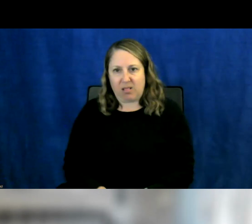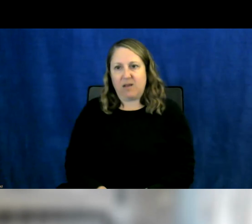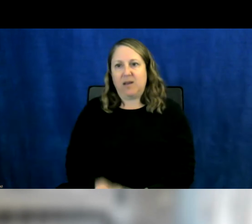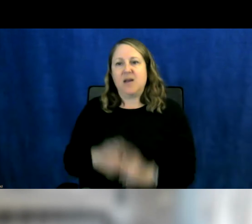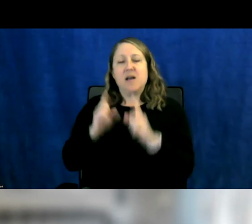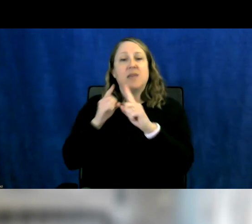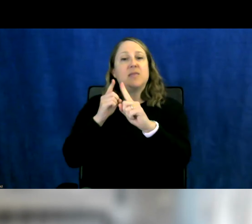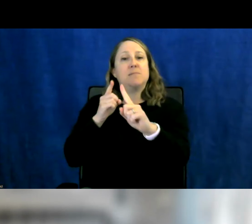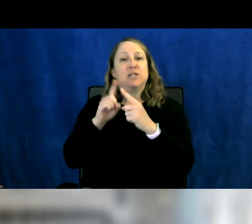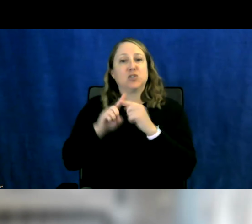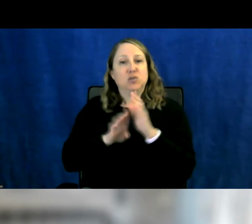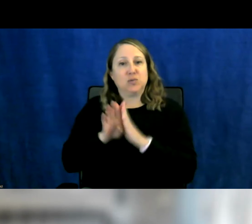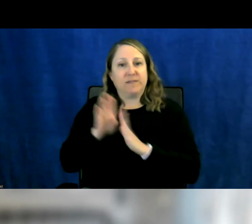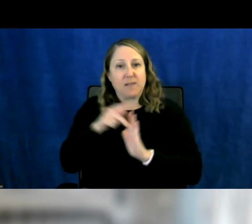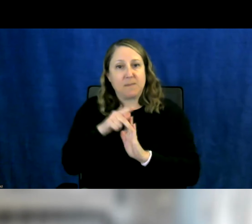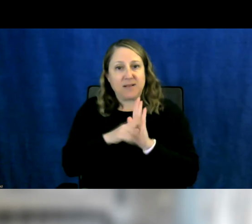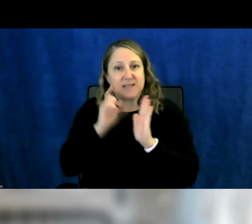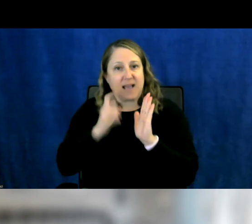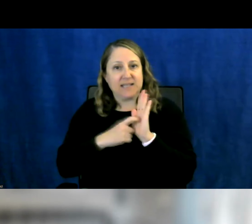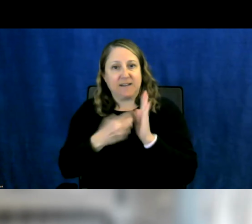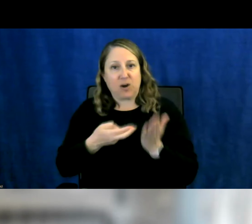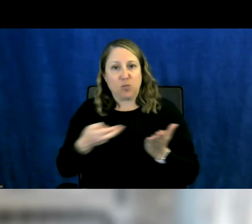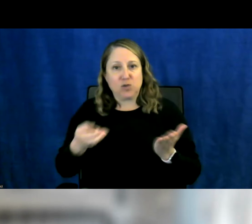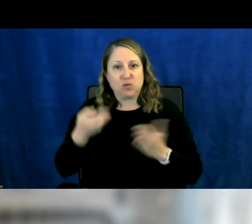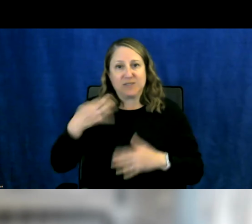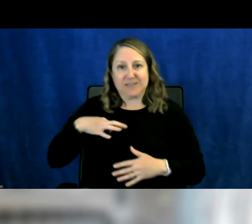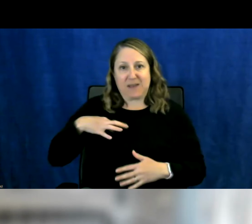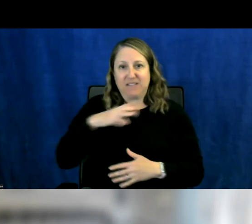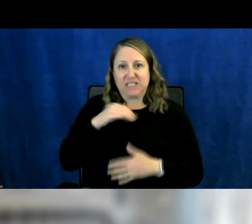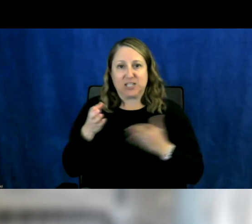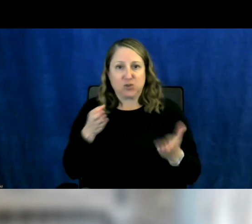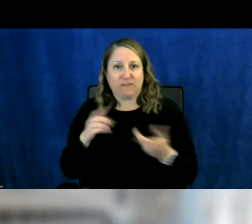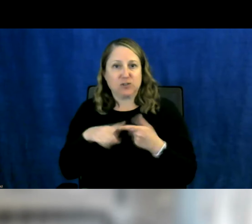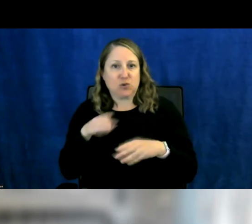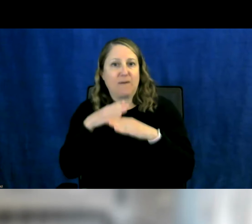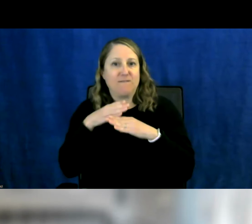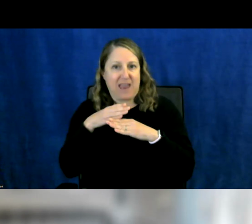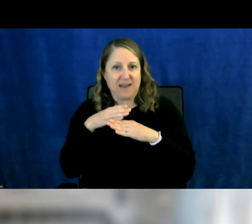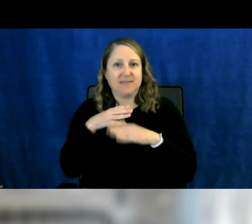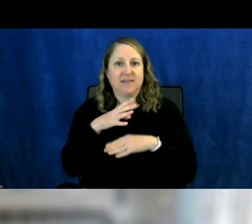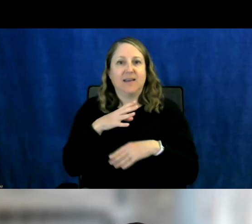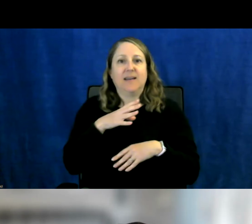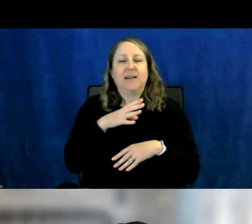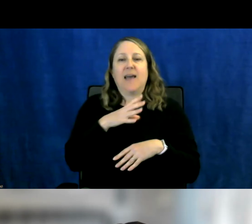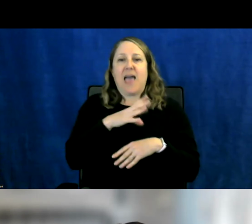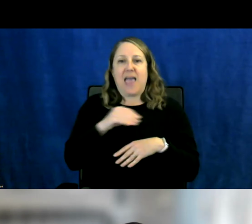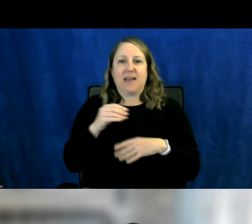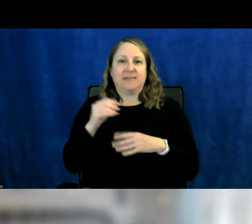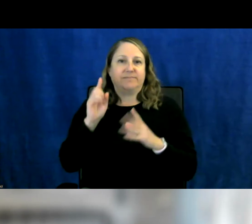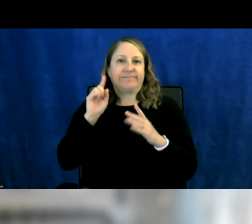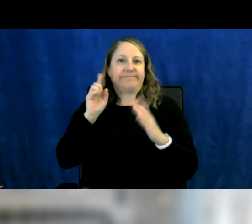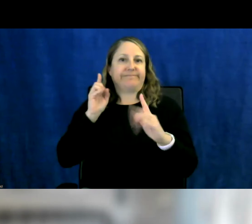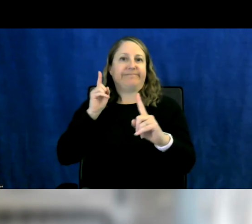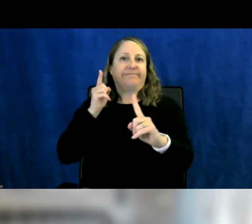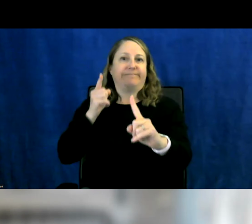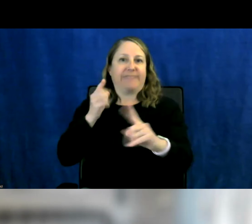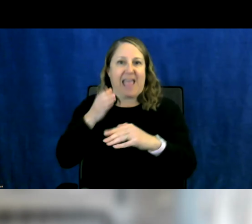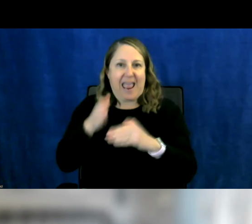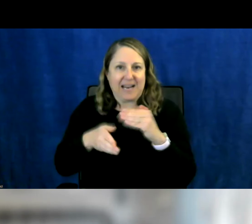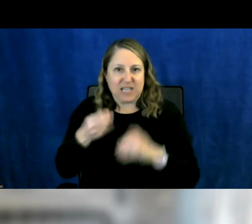and identify resources, benefits, and services to prevent and work towards ending homelessness in California, as well